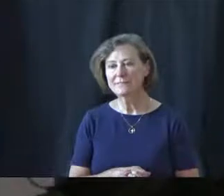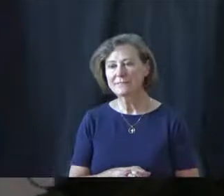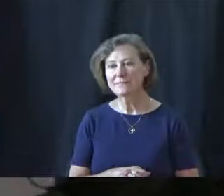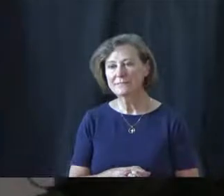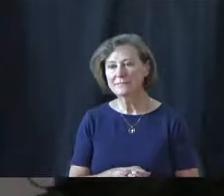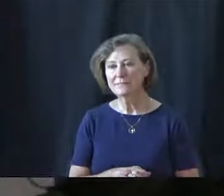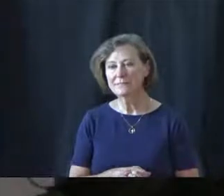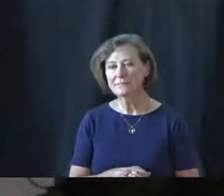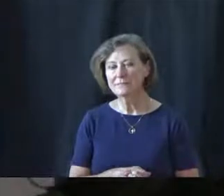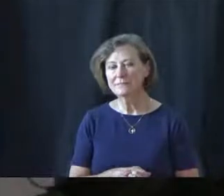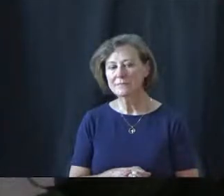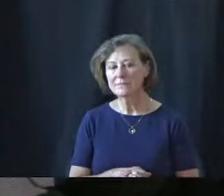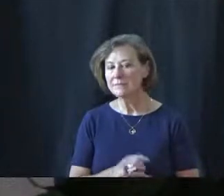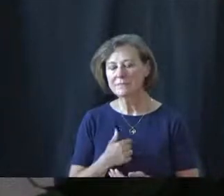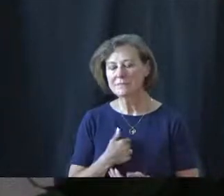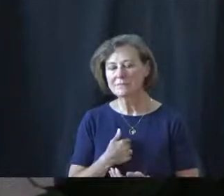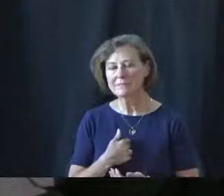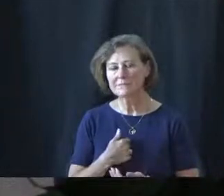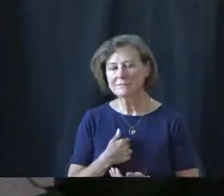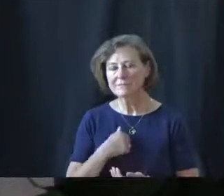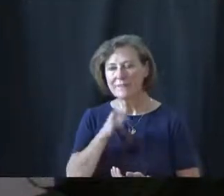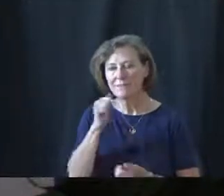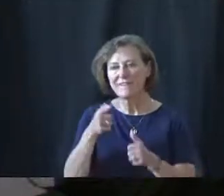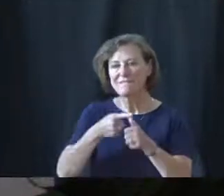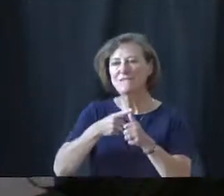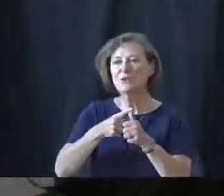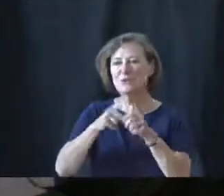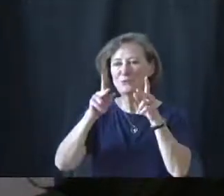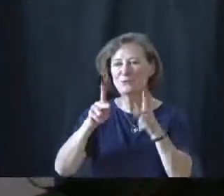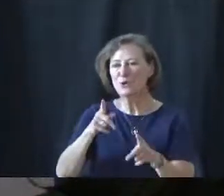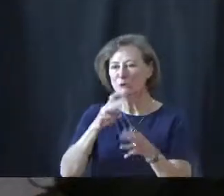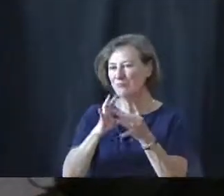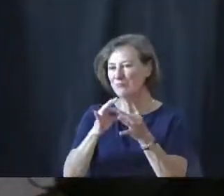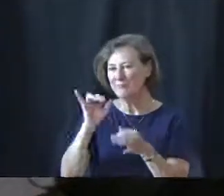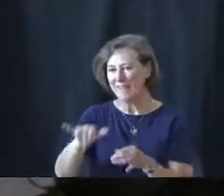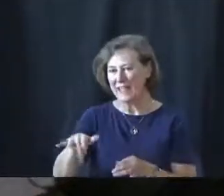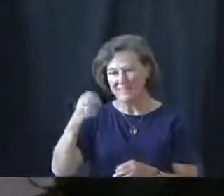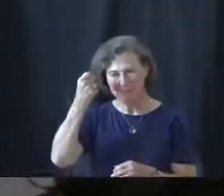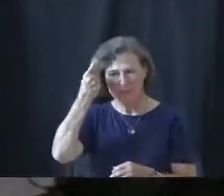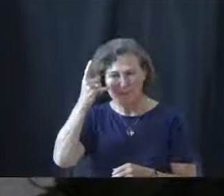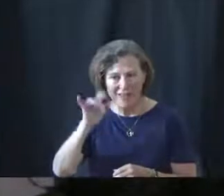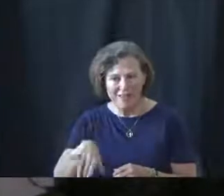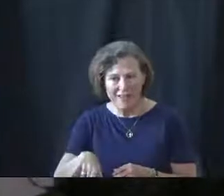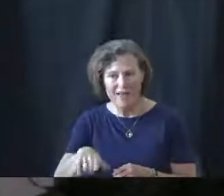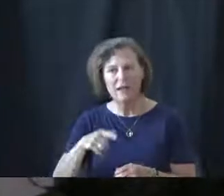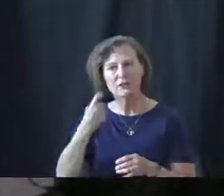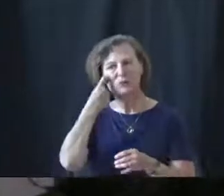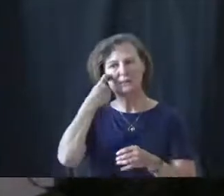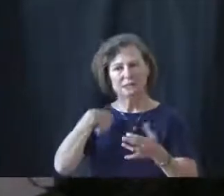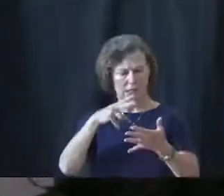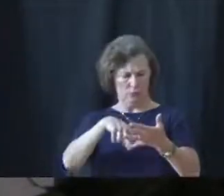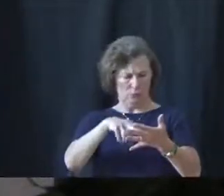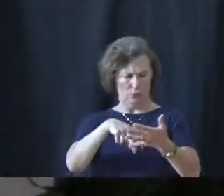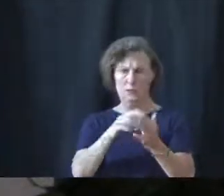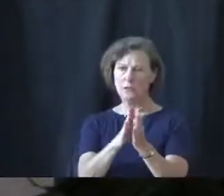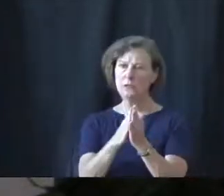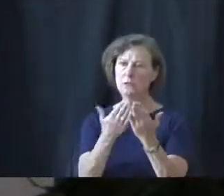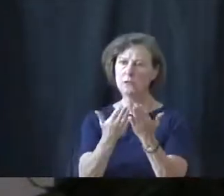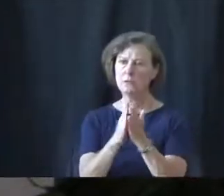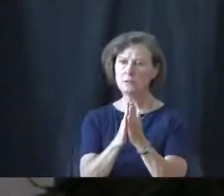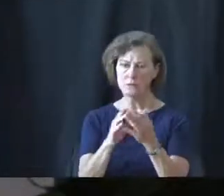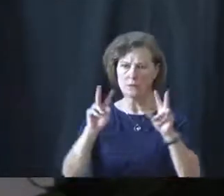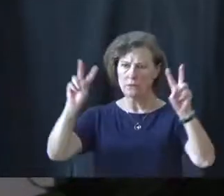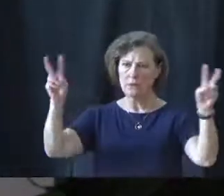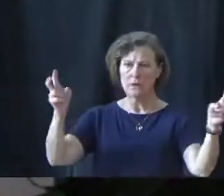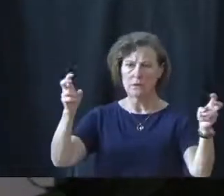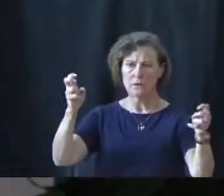I'm not the first person to come to this type of realization. Recently, I was reading a book entitled